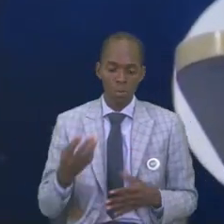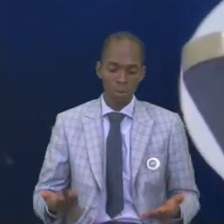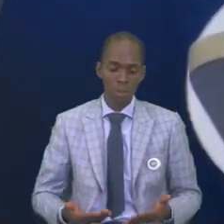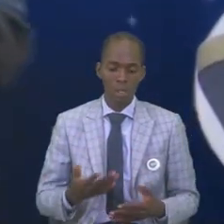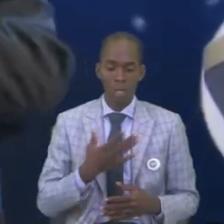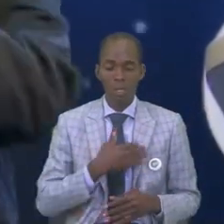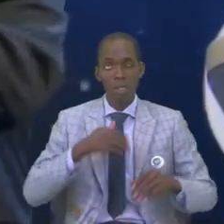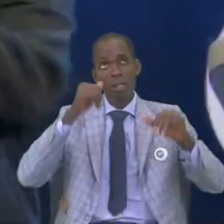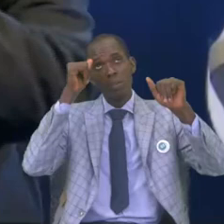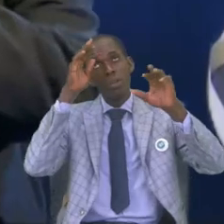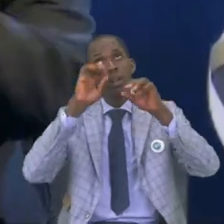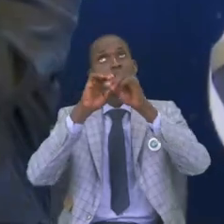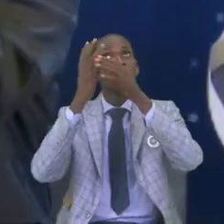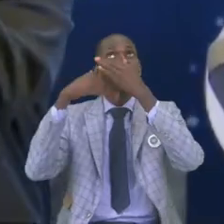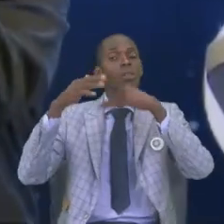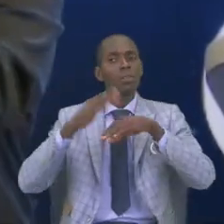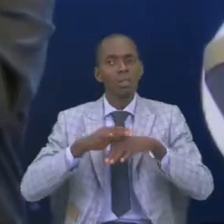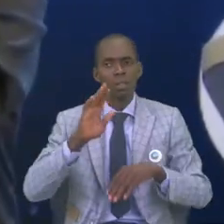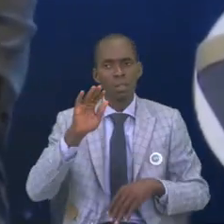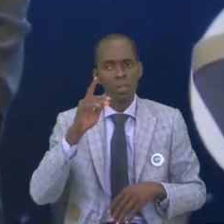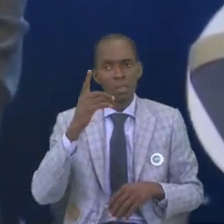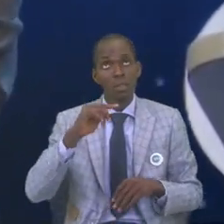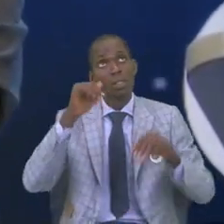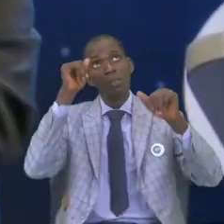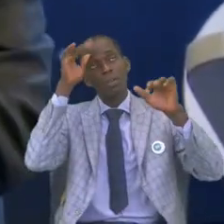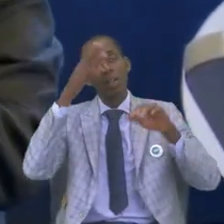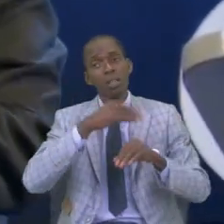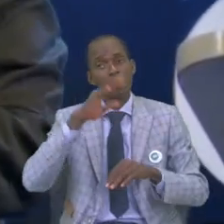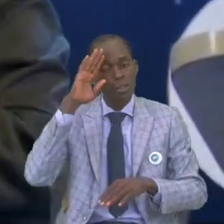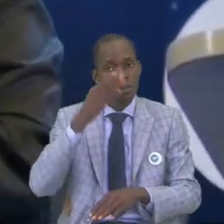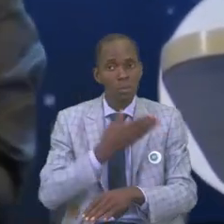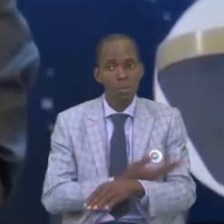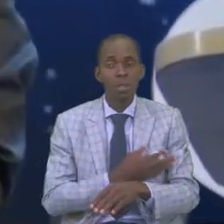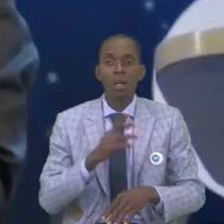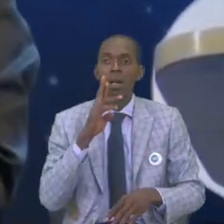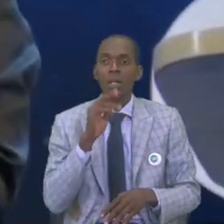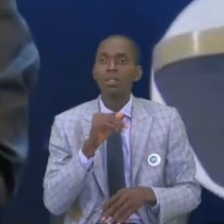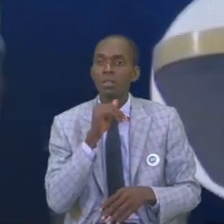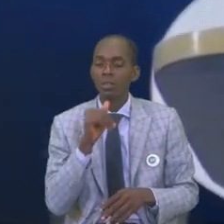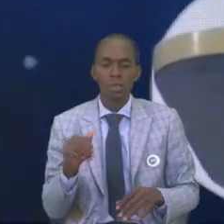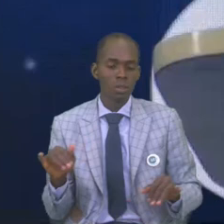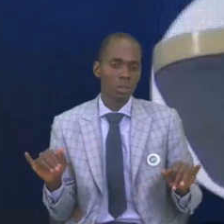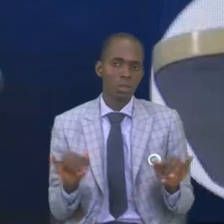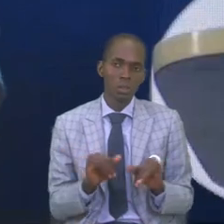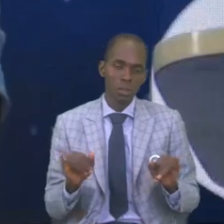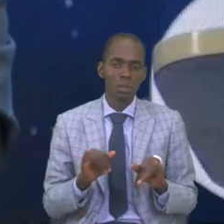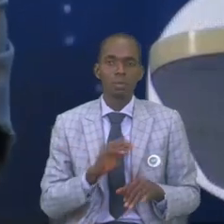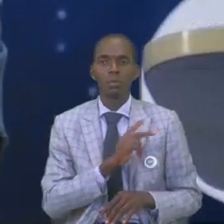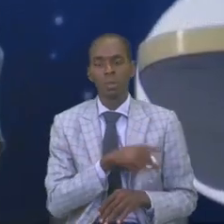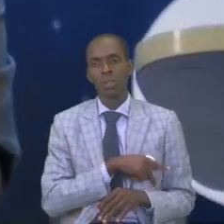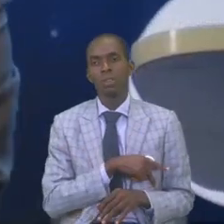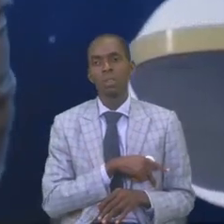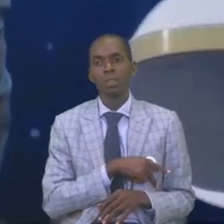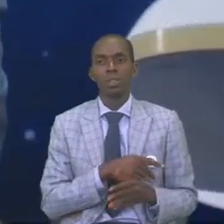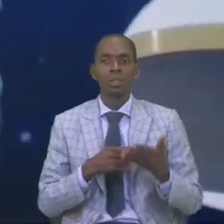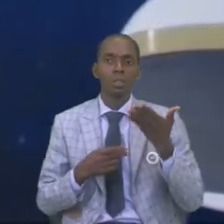heaven. By the way, the Father and the Son are not the same personality. There is the